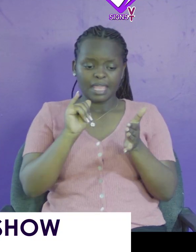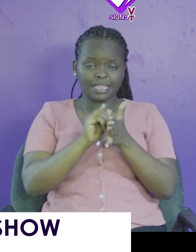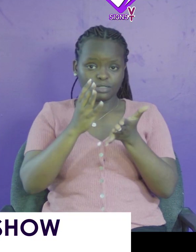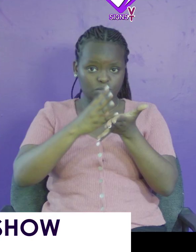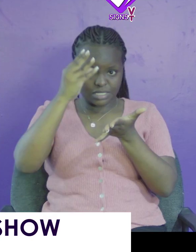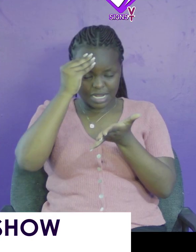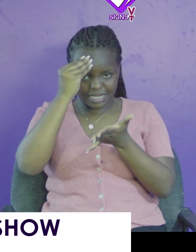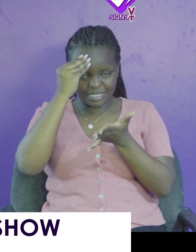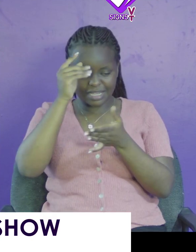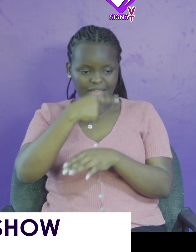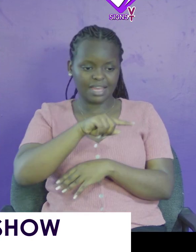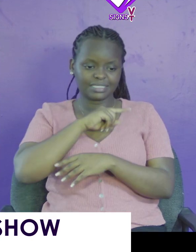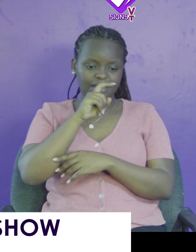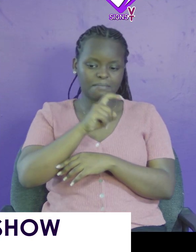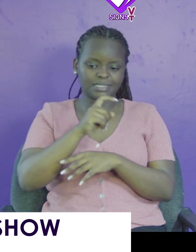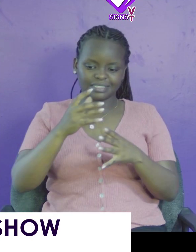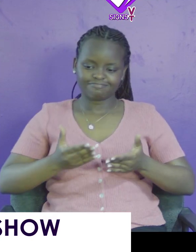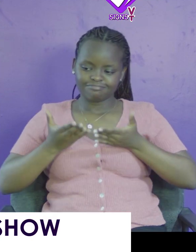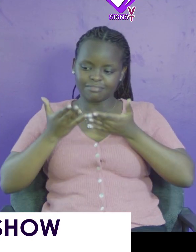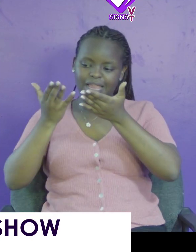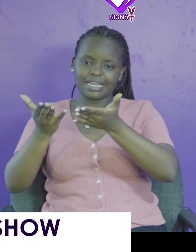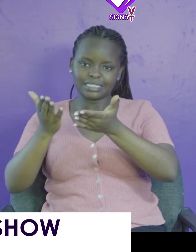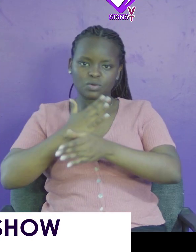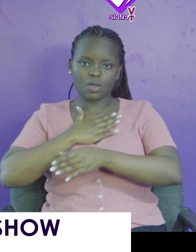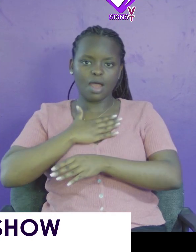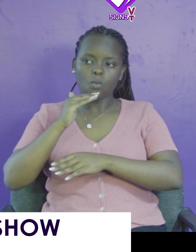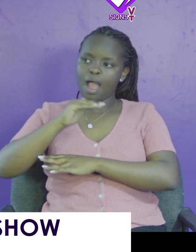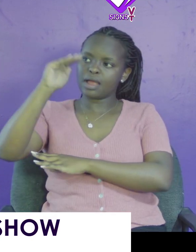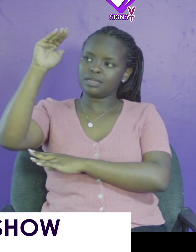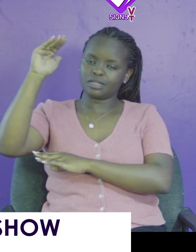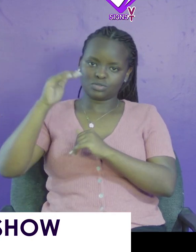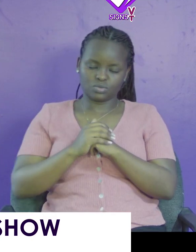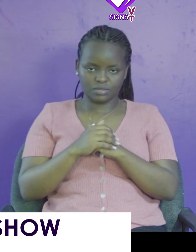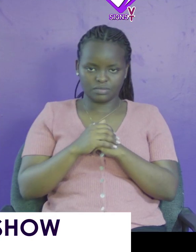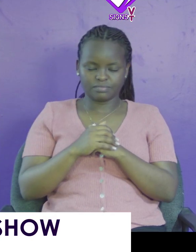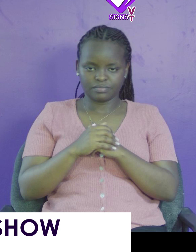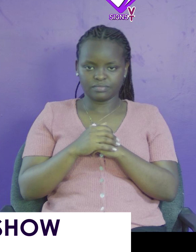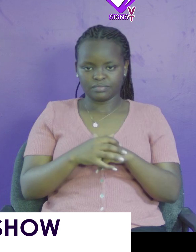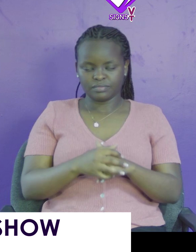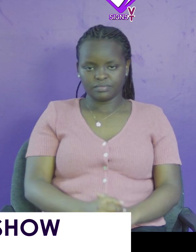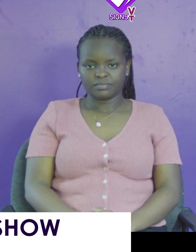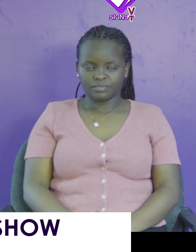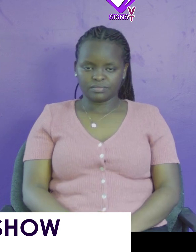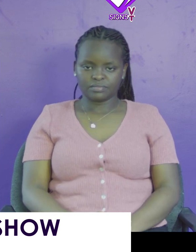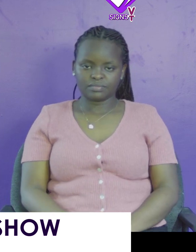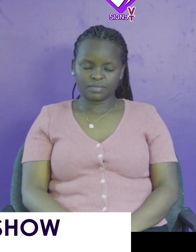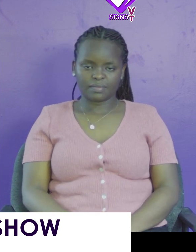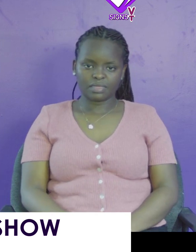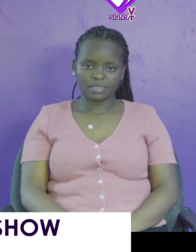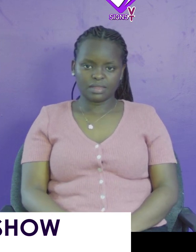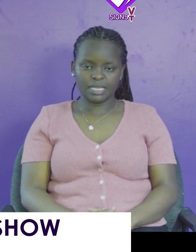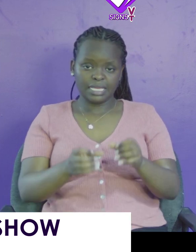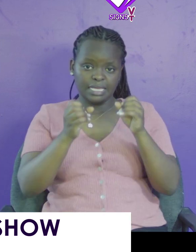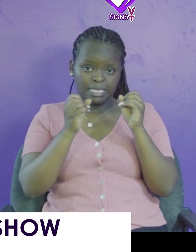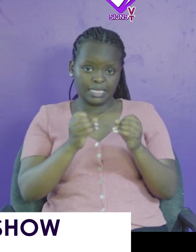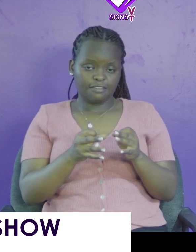we are supposed to be carrying into our adulthood. By the way, our adulthood. By the way, Pastor, if you were